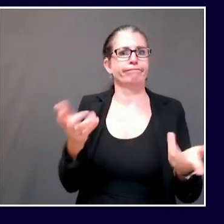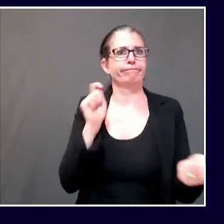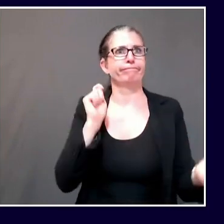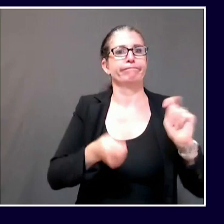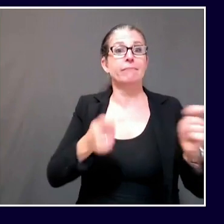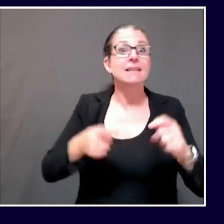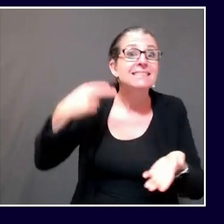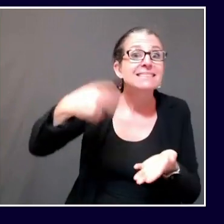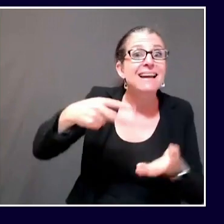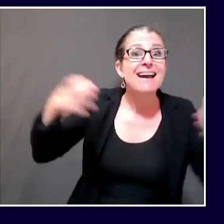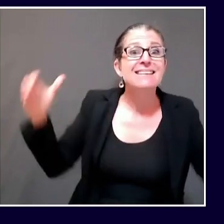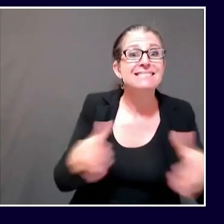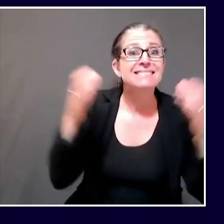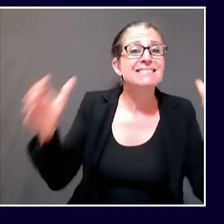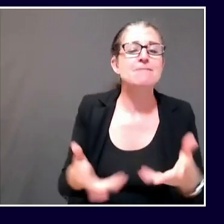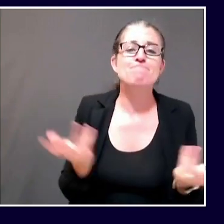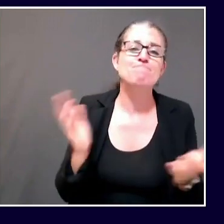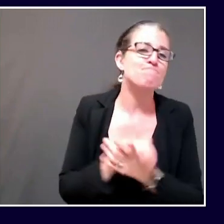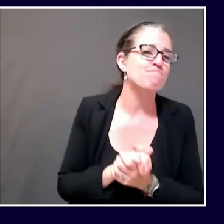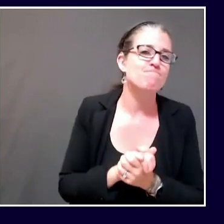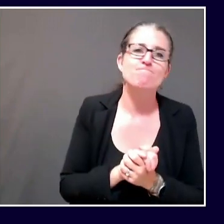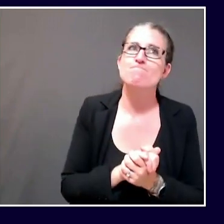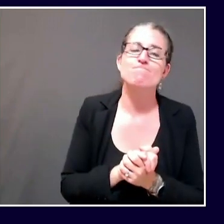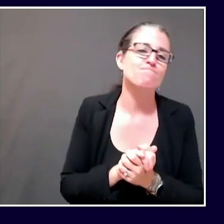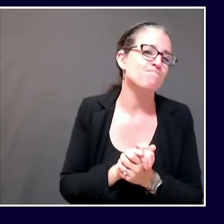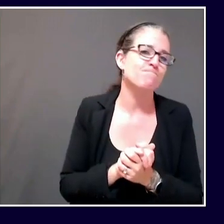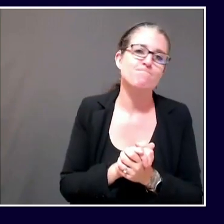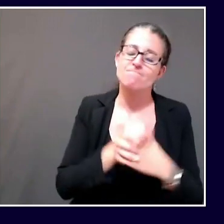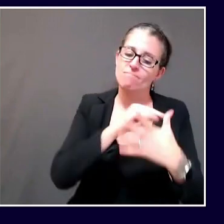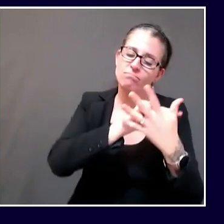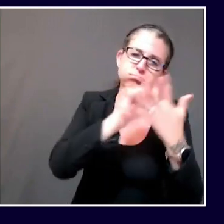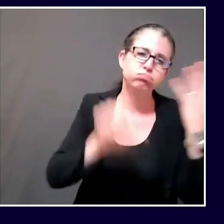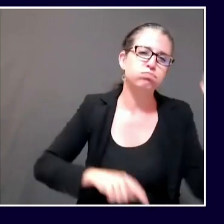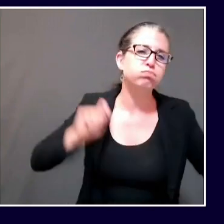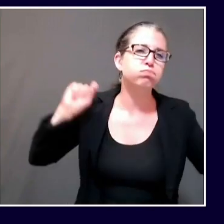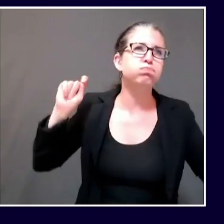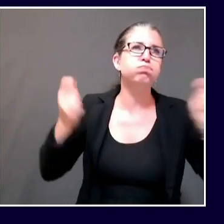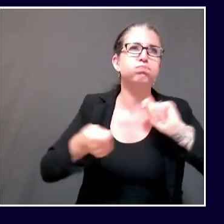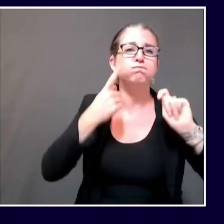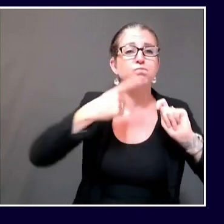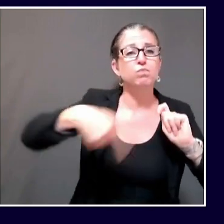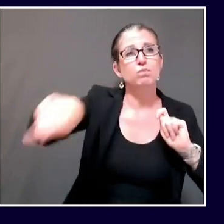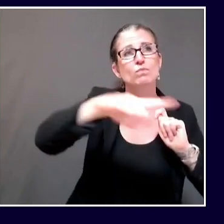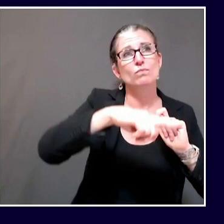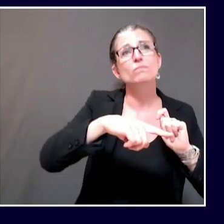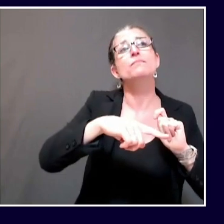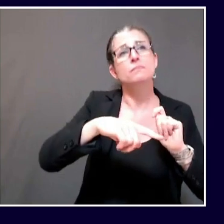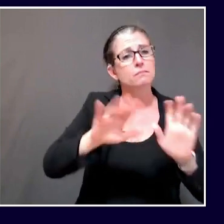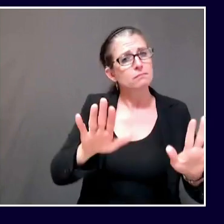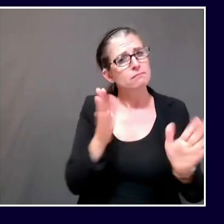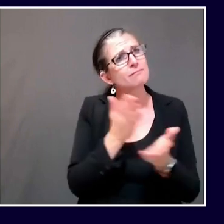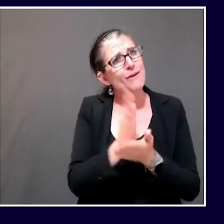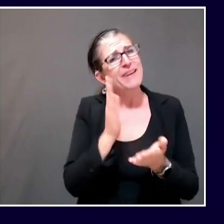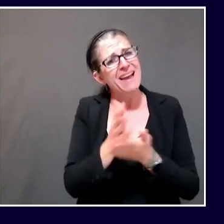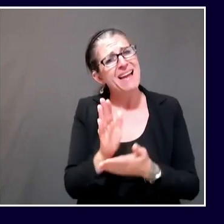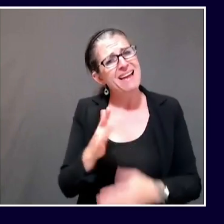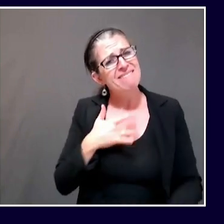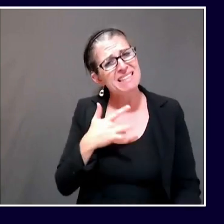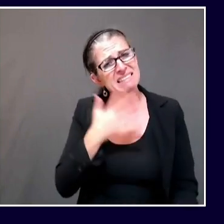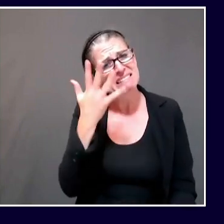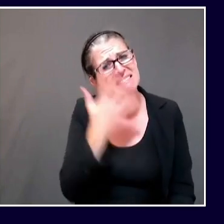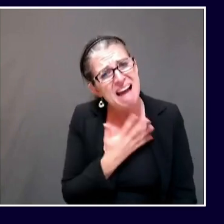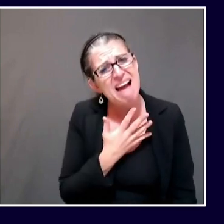it's okay to be sad about that. It's okay to miss the fun parts of school. But the other thing I would recommend or say